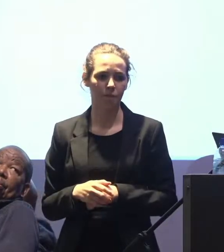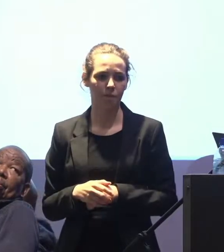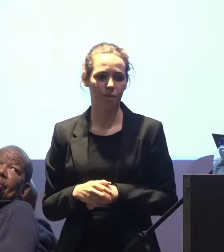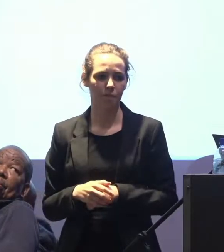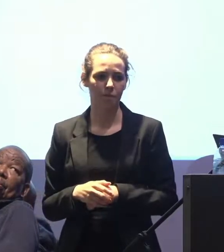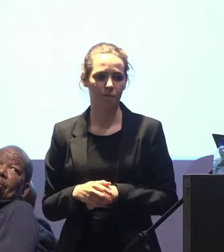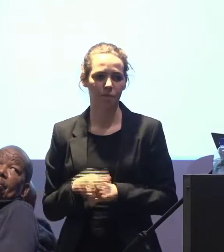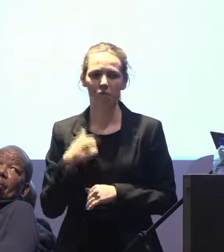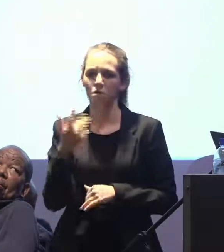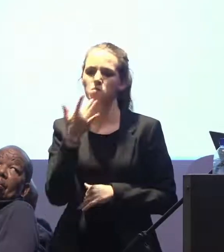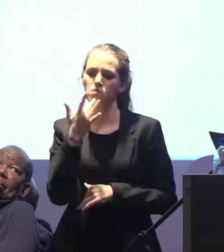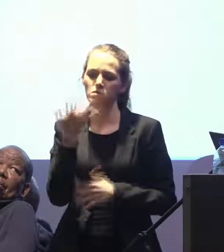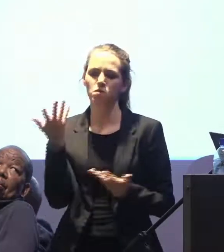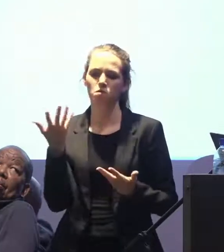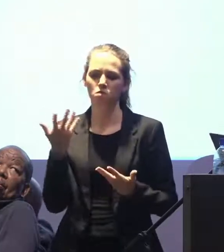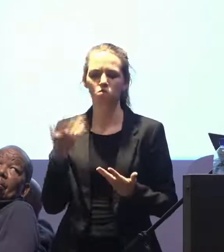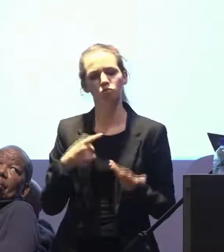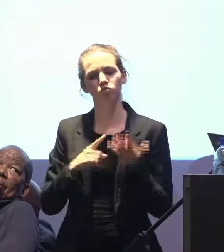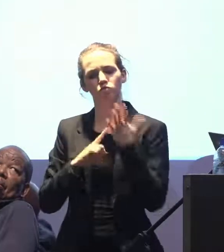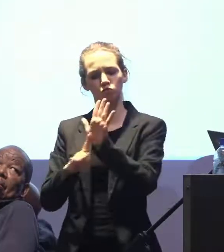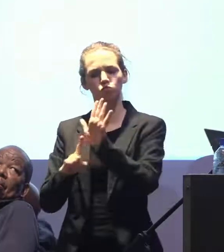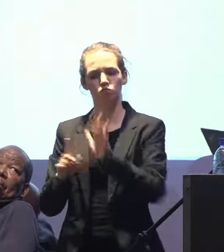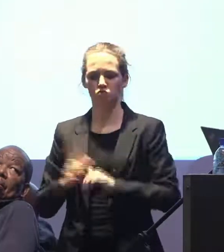Because I prefer to demonstrate. I'm not a